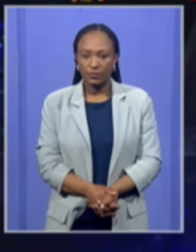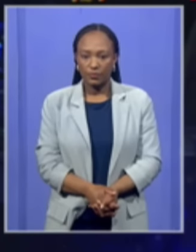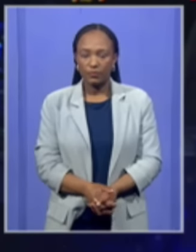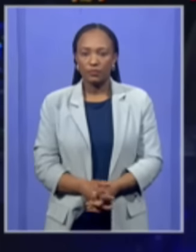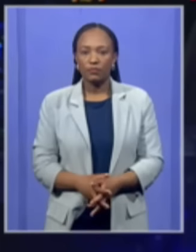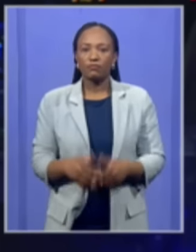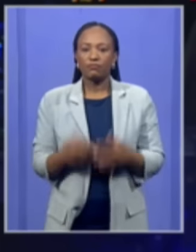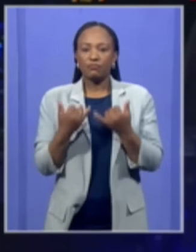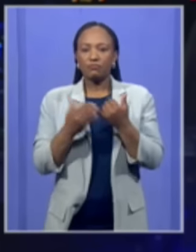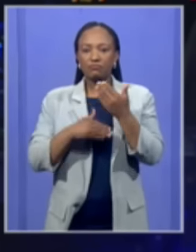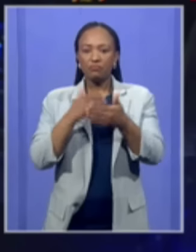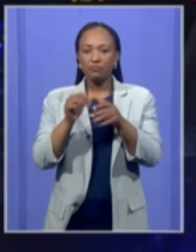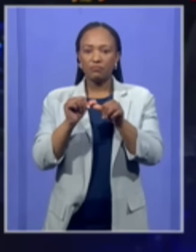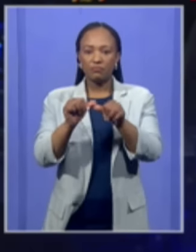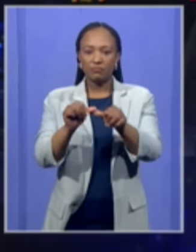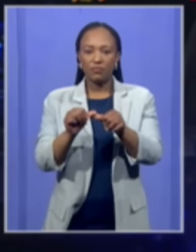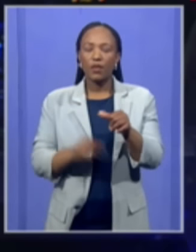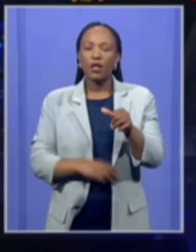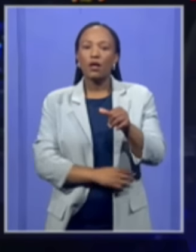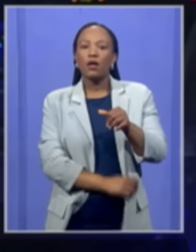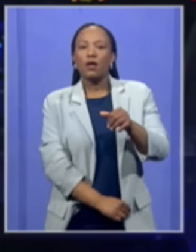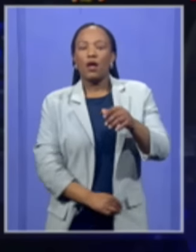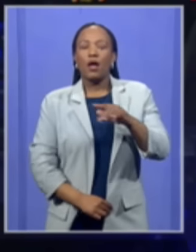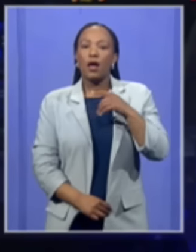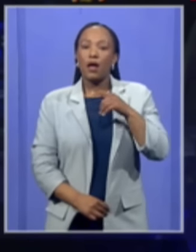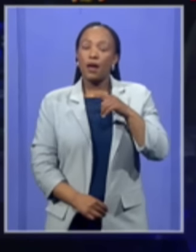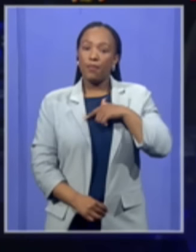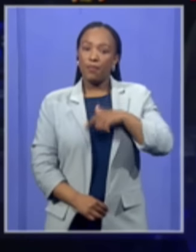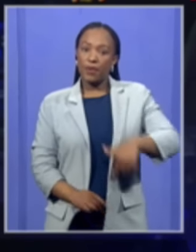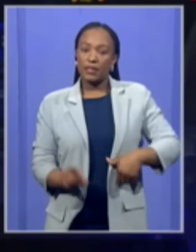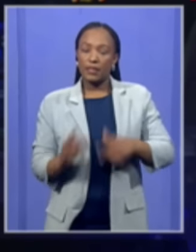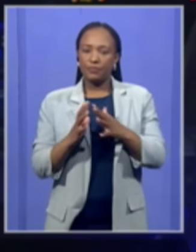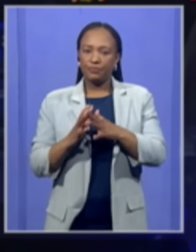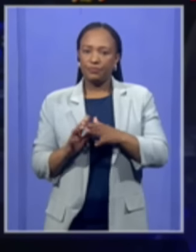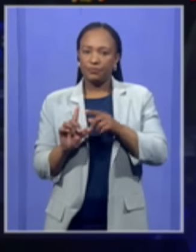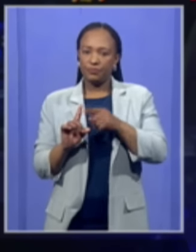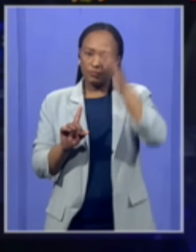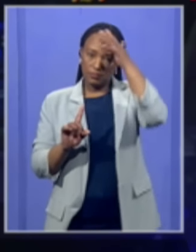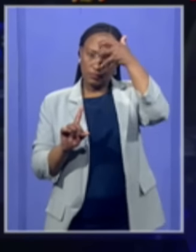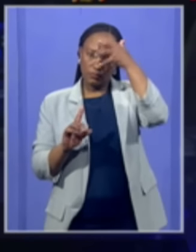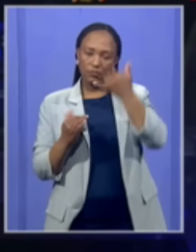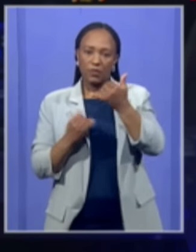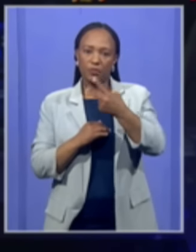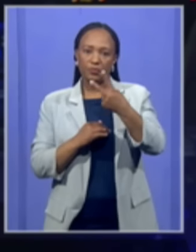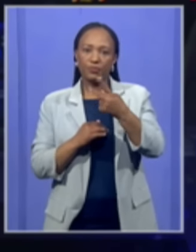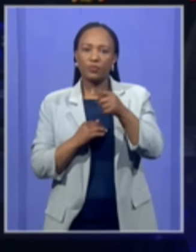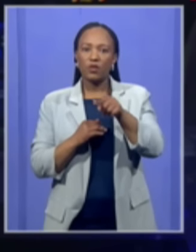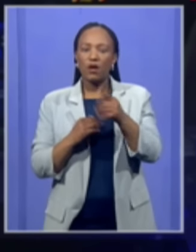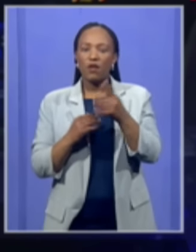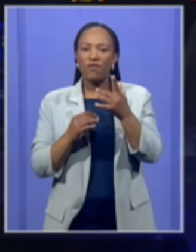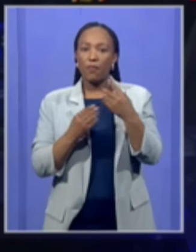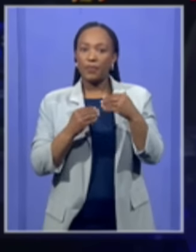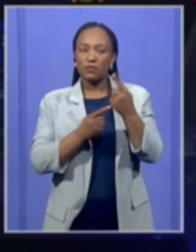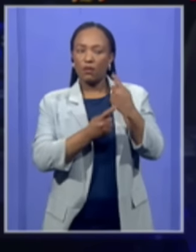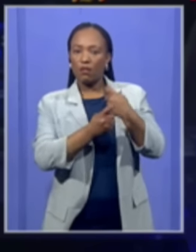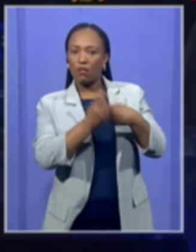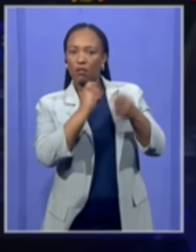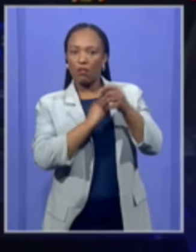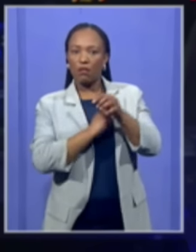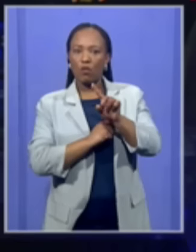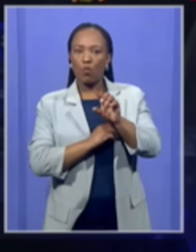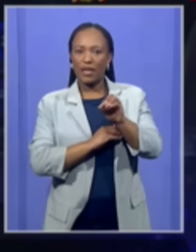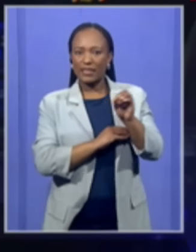Re atela pele mo presidente wa America Donald Trump o phatlaladitse o kengwa tshebetsong ha mokgahlelo wa bobedi wa lekgetho la thomelo ya thepa ka diperesente tse 100